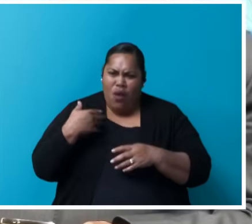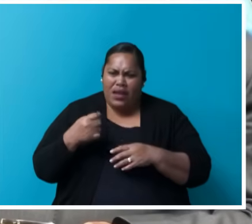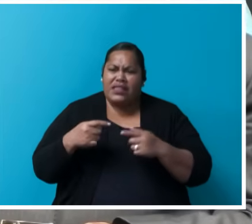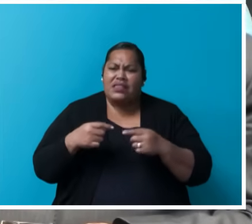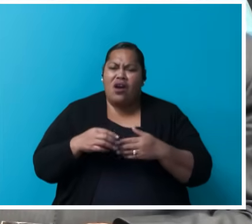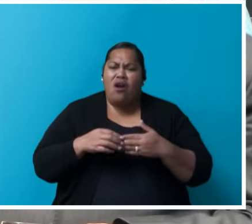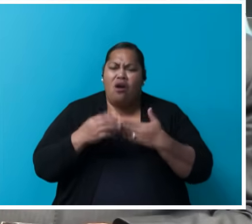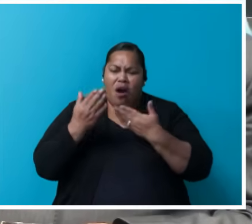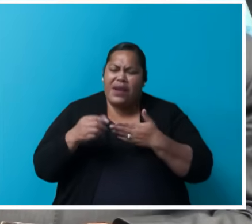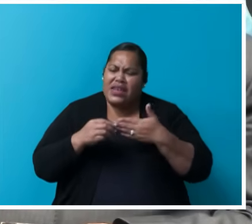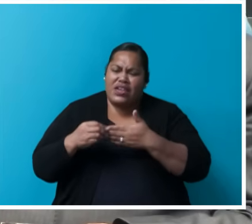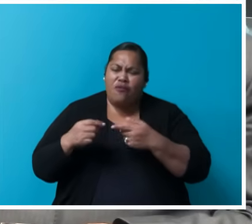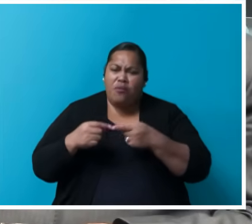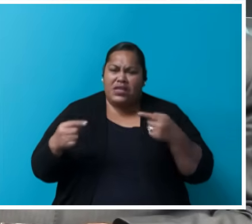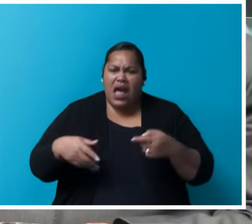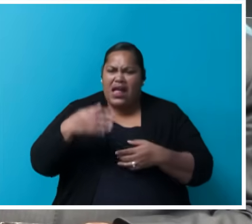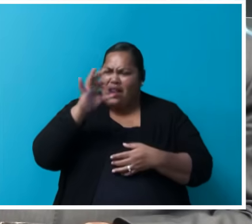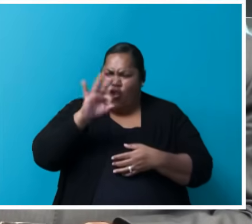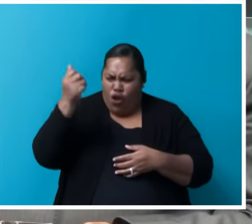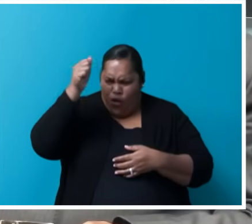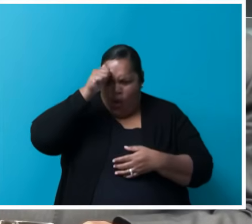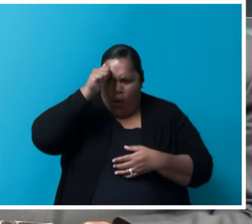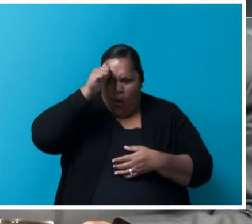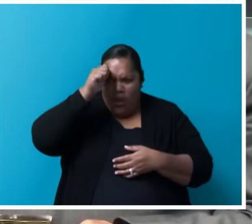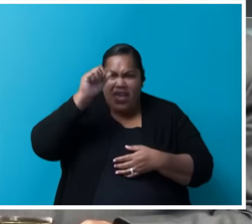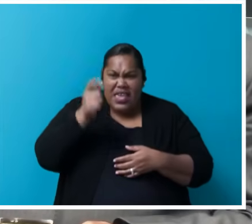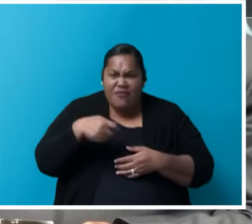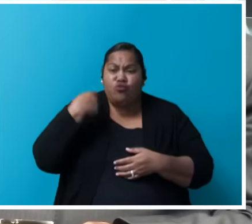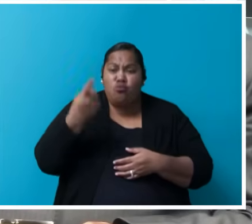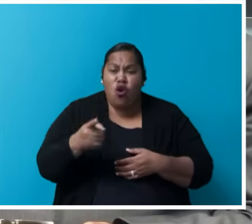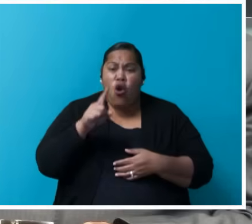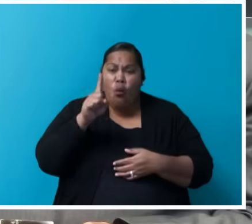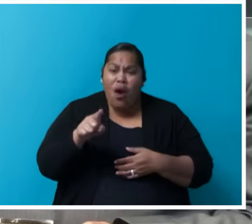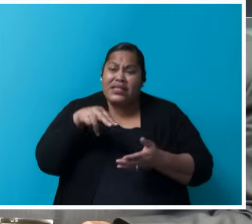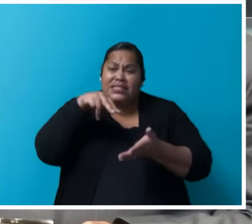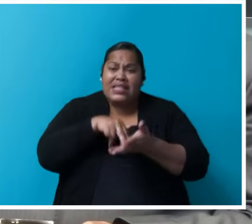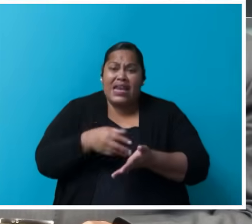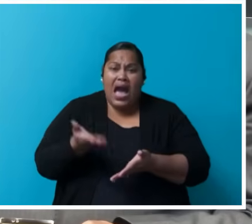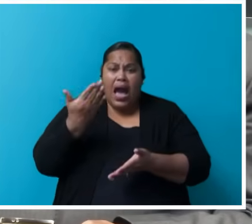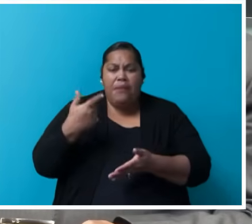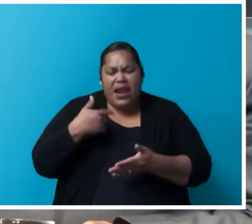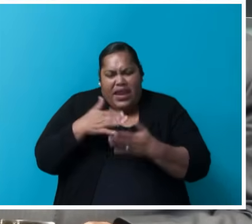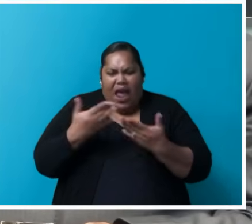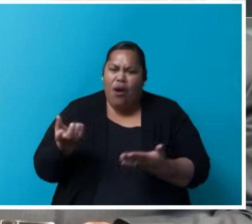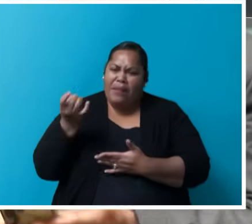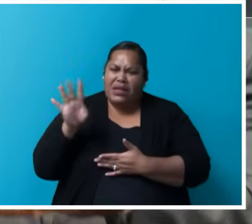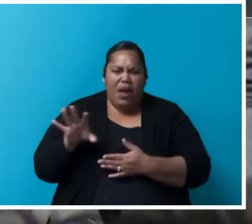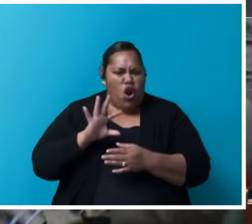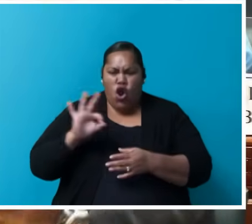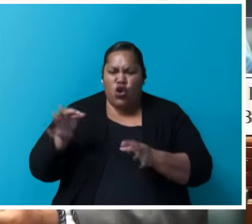Opposition doesn't even know if tomorrow one of them stands up and says, now I'm independent, I'm not with you.